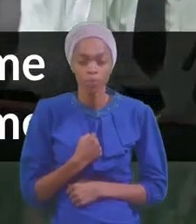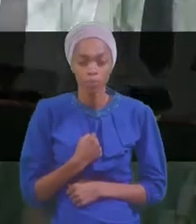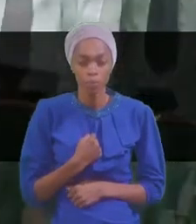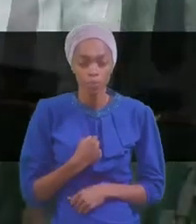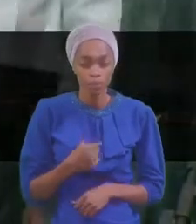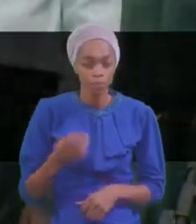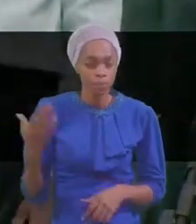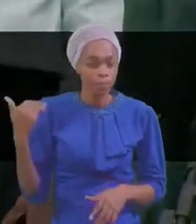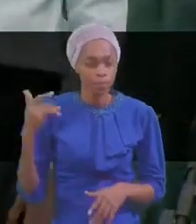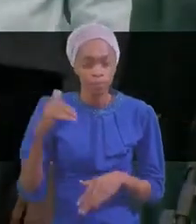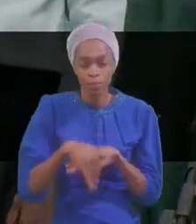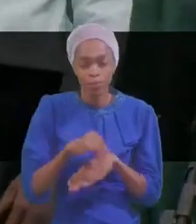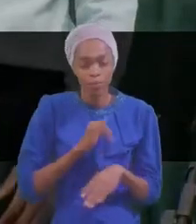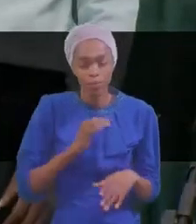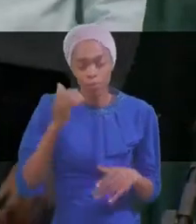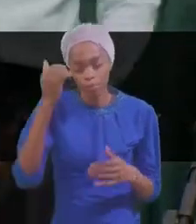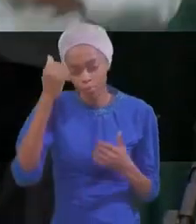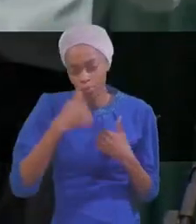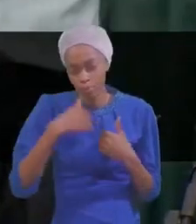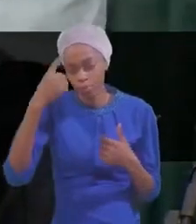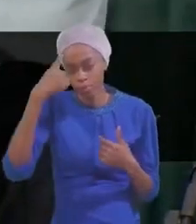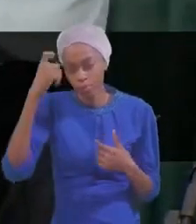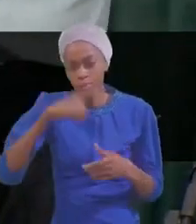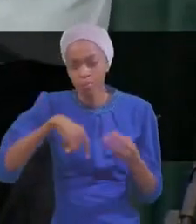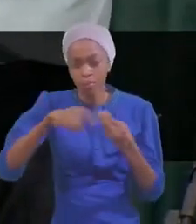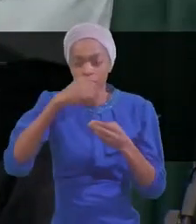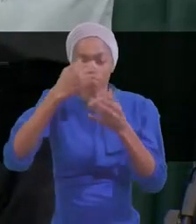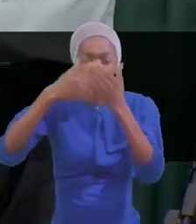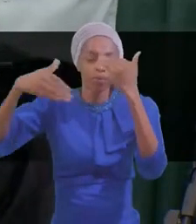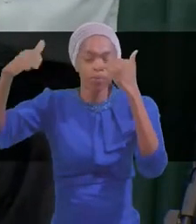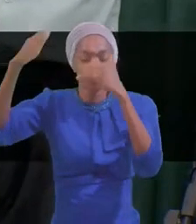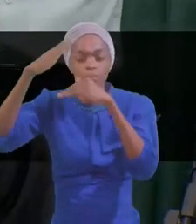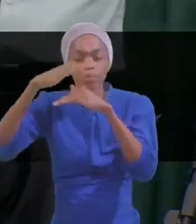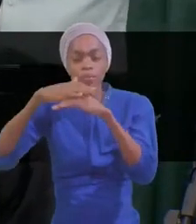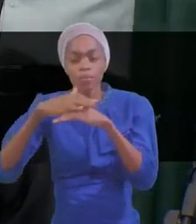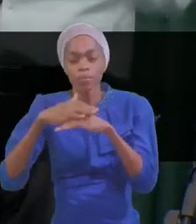Last night I had a dream about